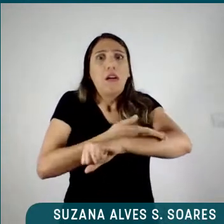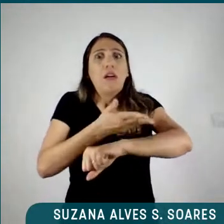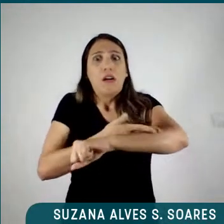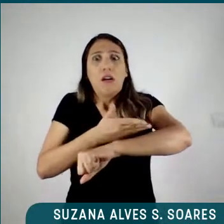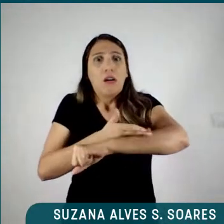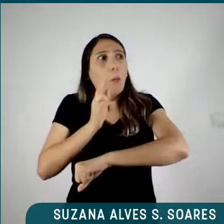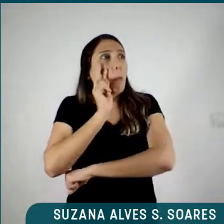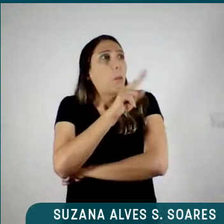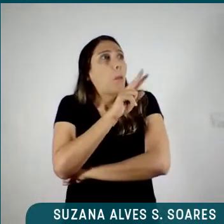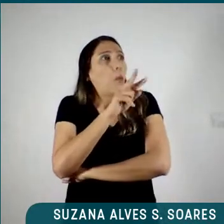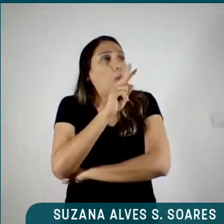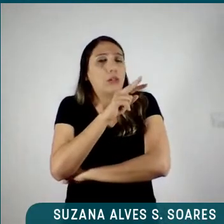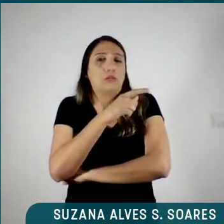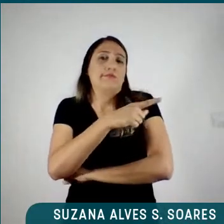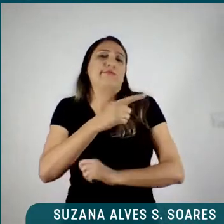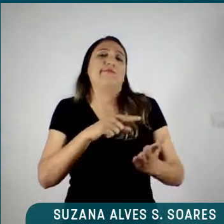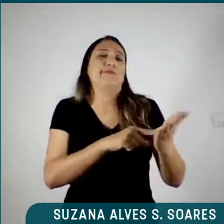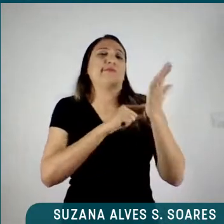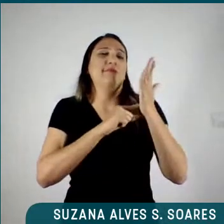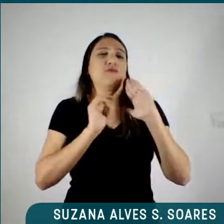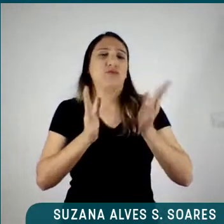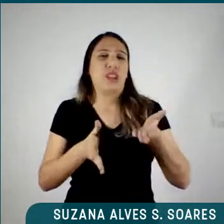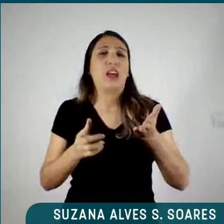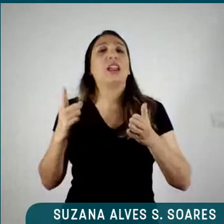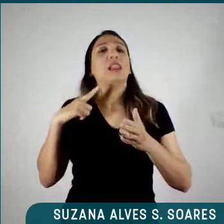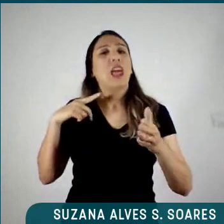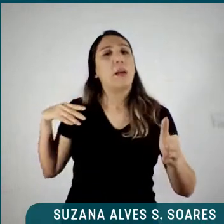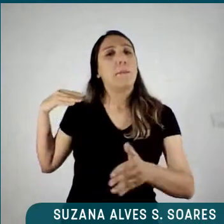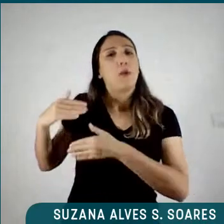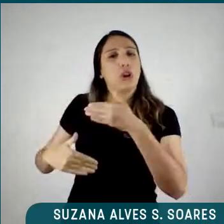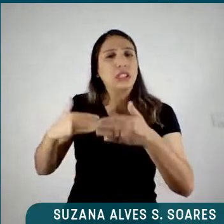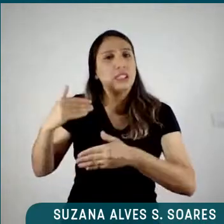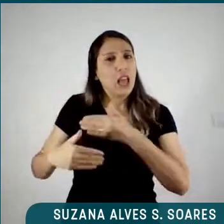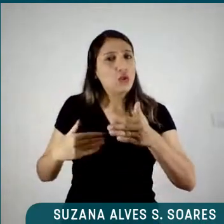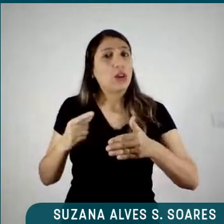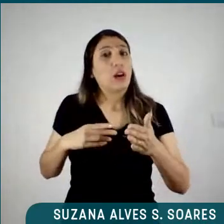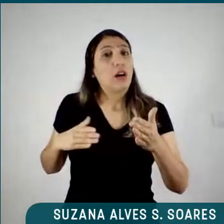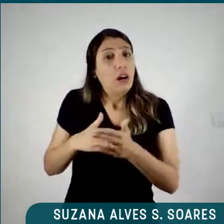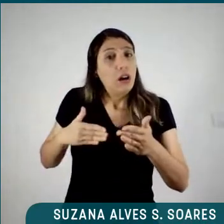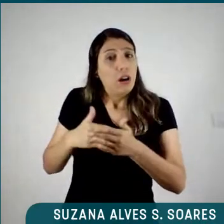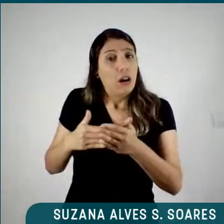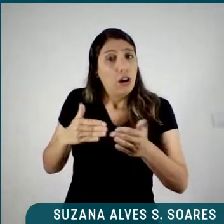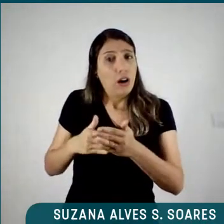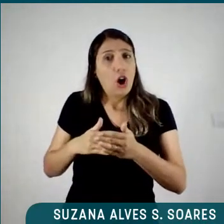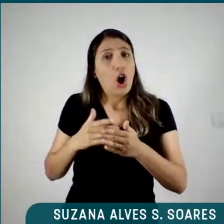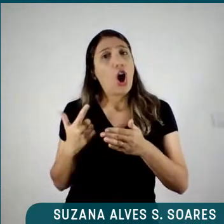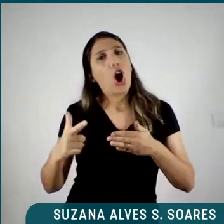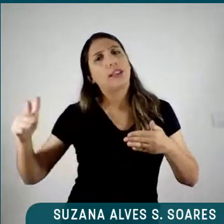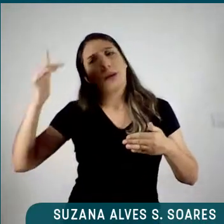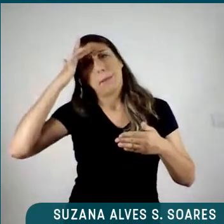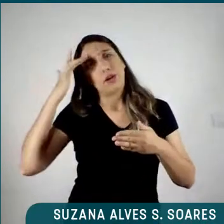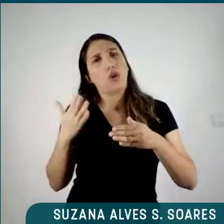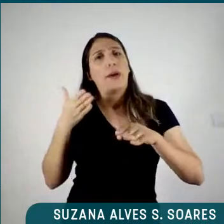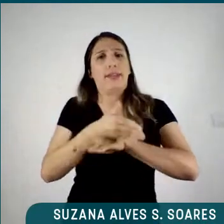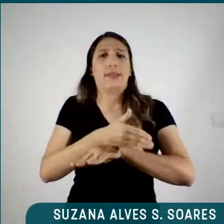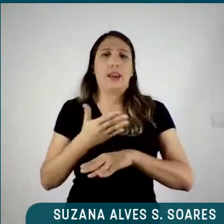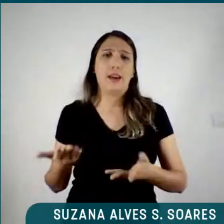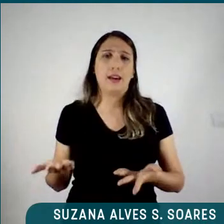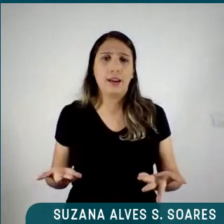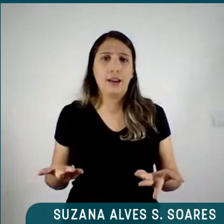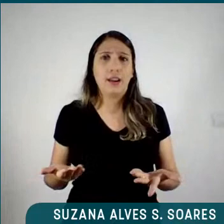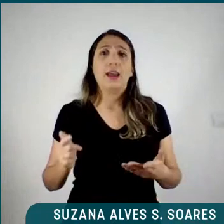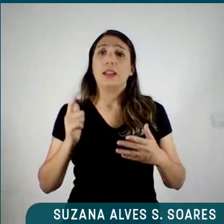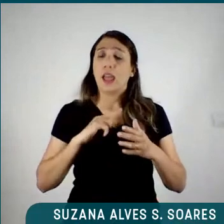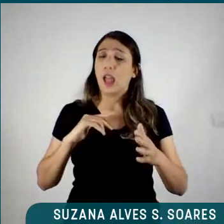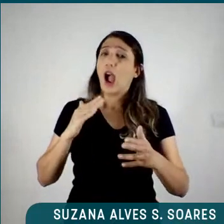we look at the National Congress and we just see white men, we can see that there is a process that is a